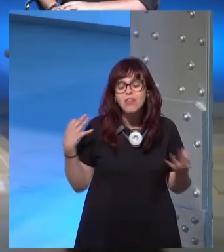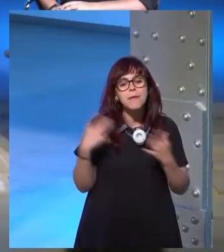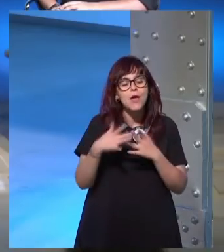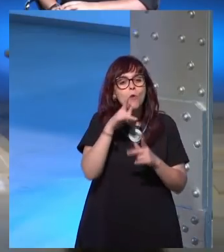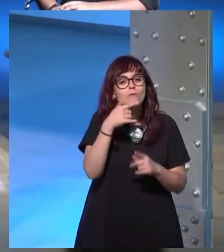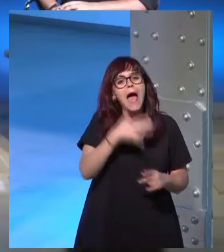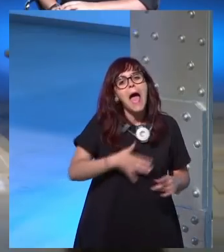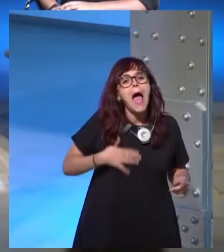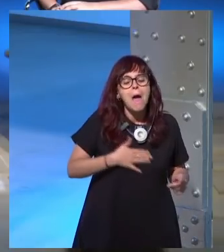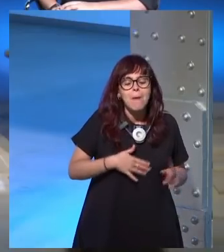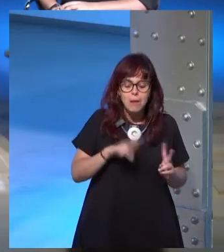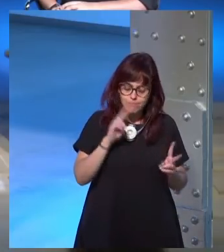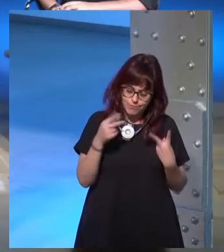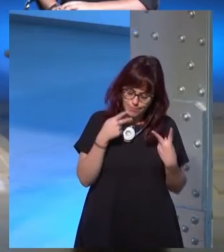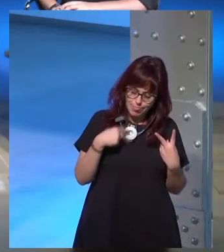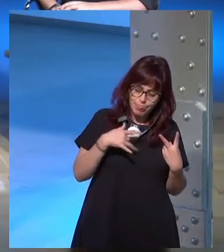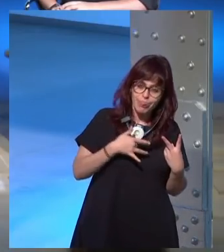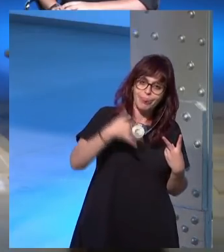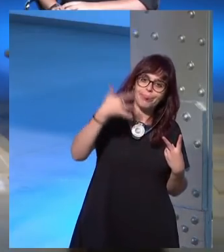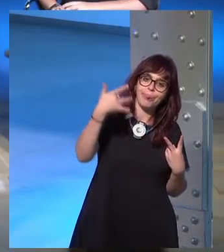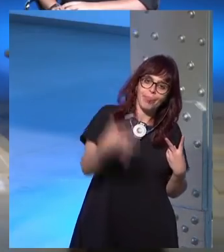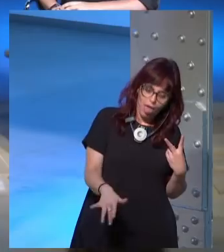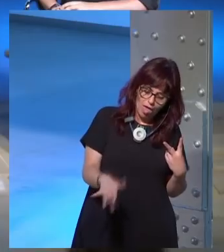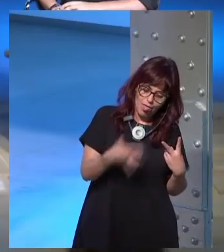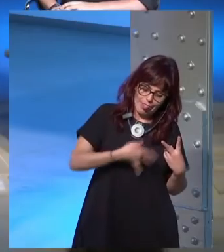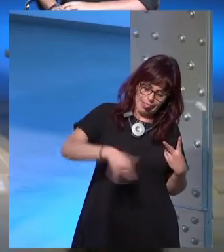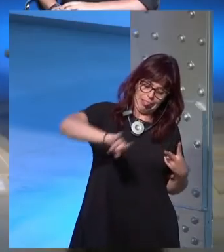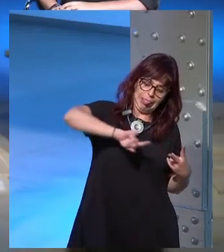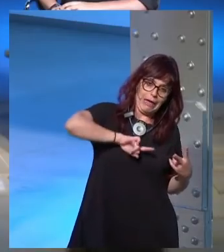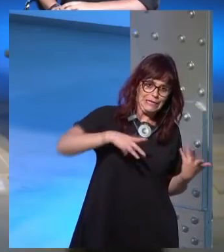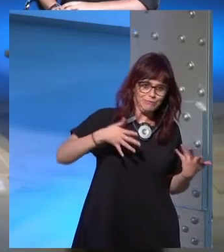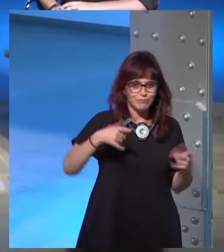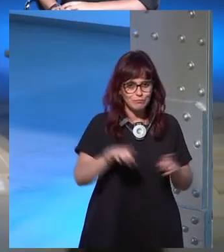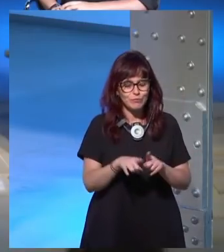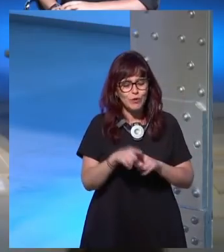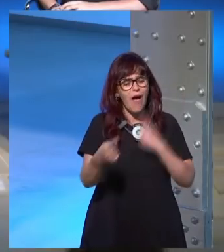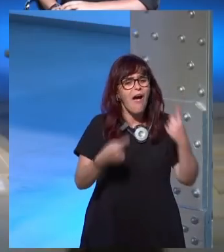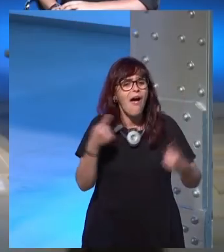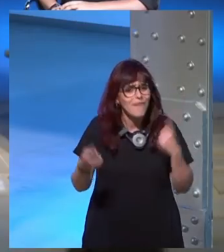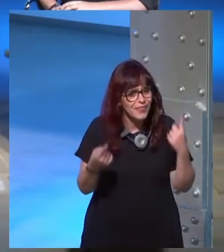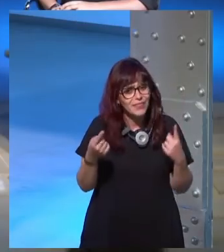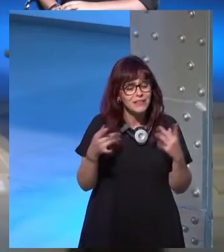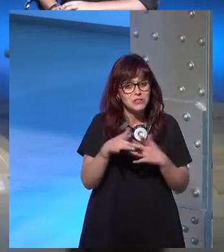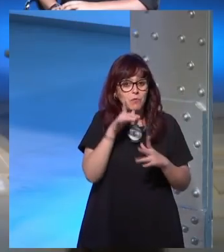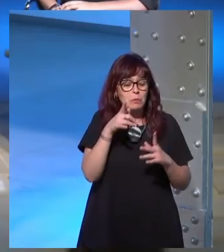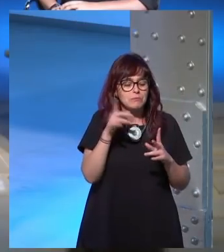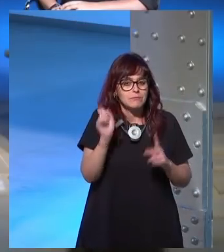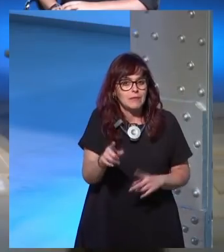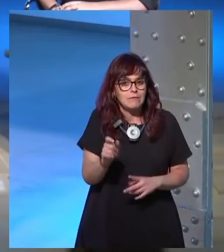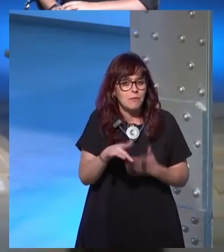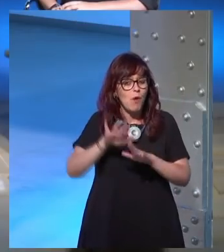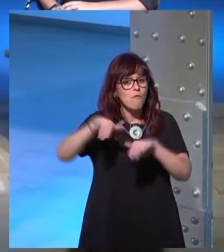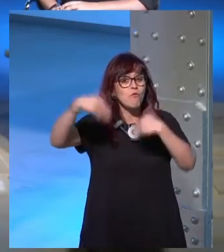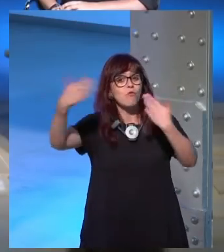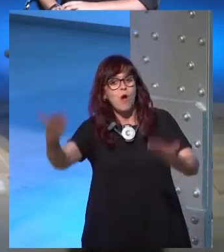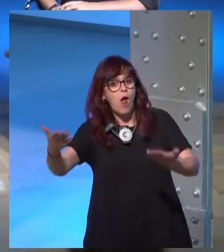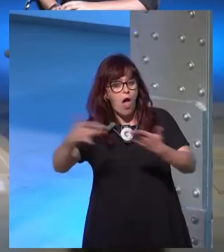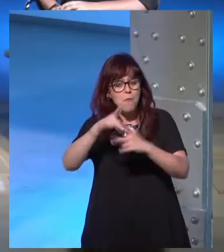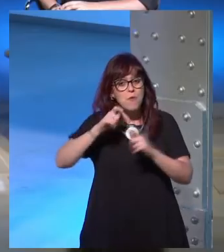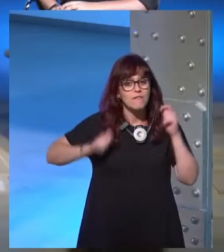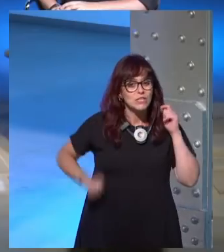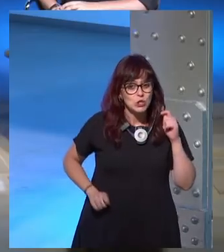professions and so many outside interests, I feel like, trying to make us all feel bad for not being machines. And we're human beings. We're